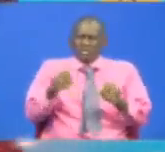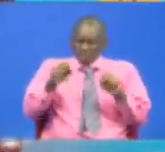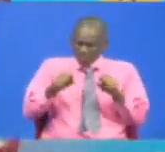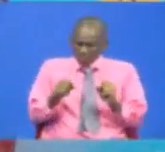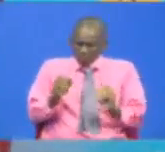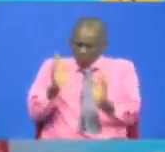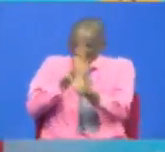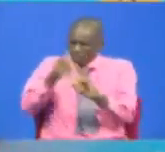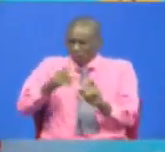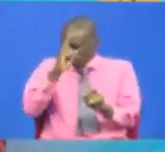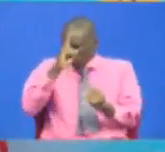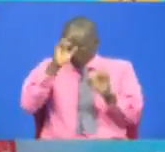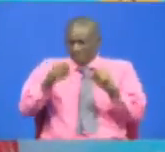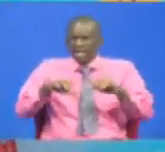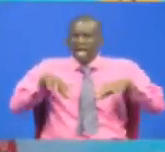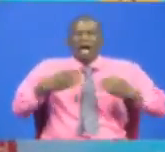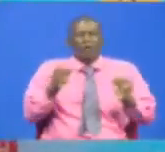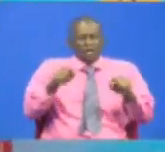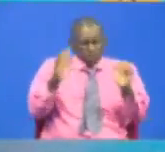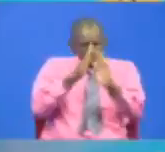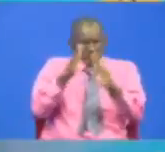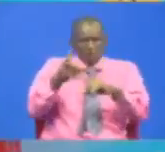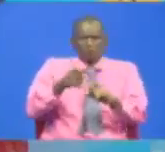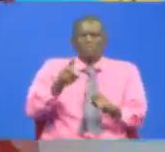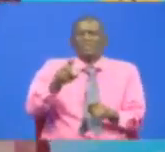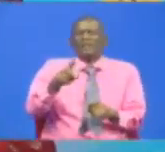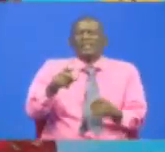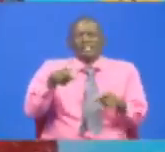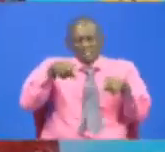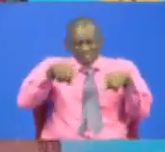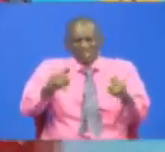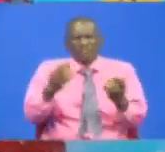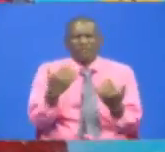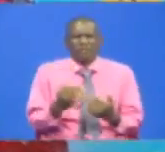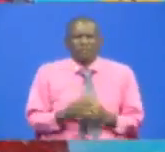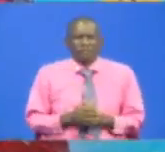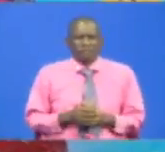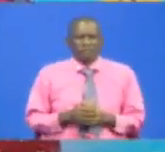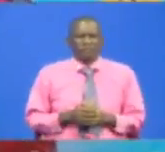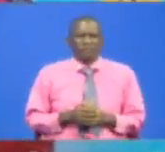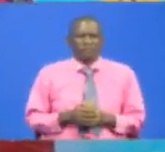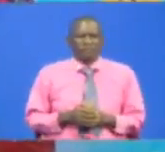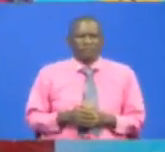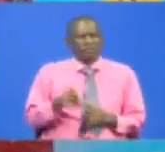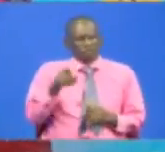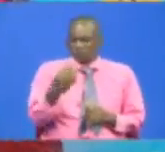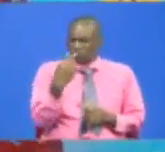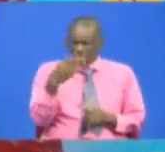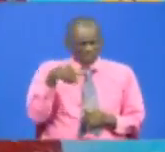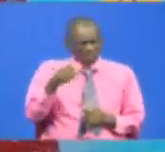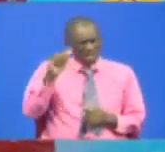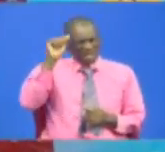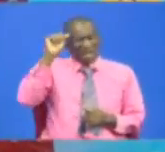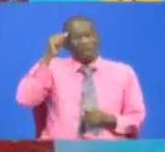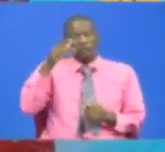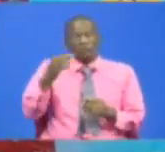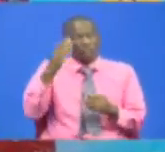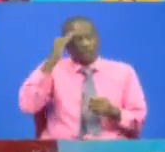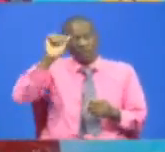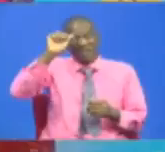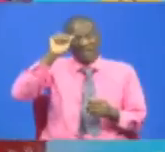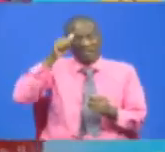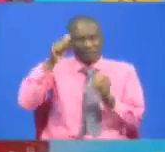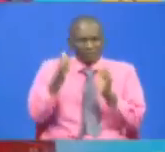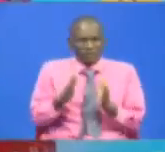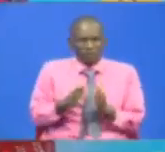police. How do you escape from the virus? Eh? Wewe unaona wewe ni mwerevu sana.